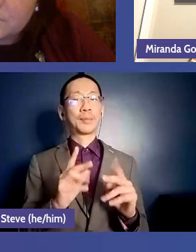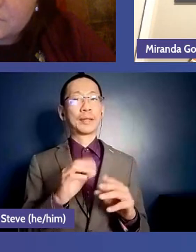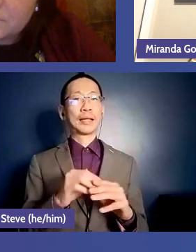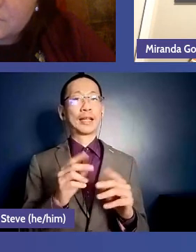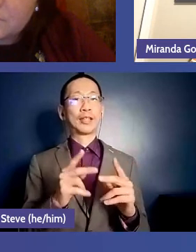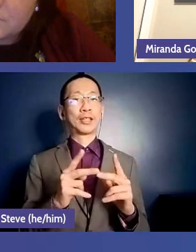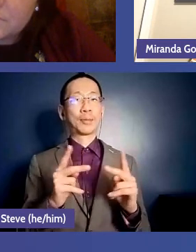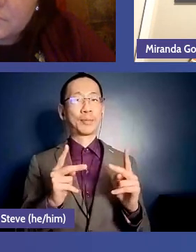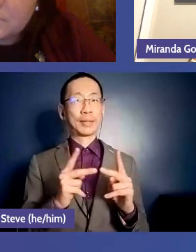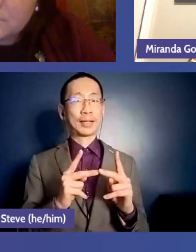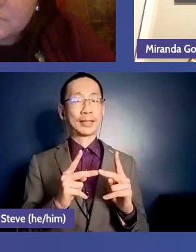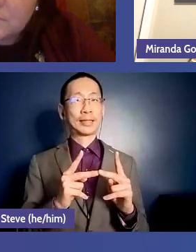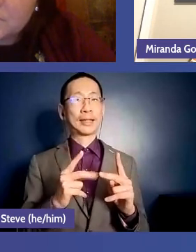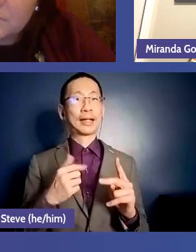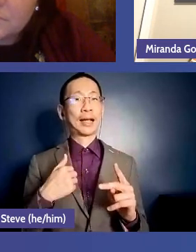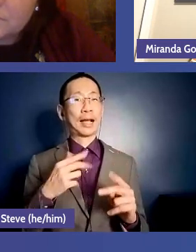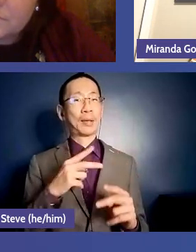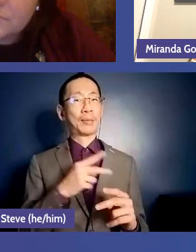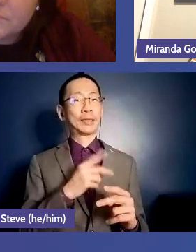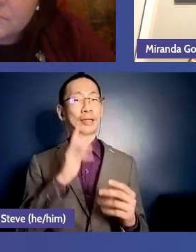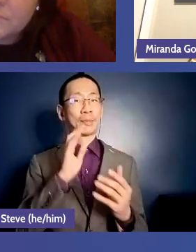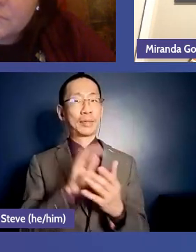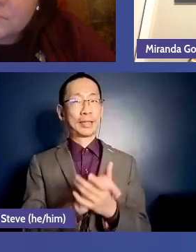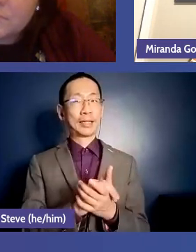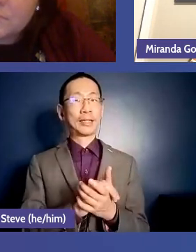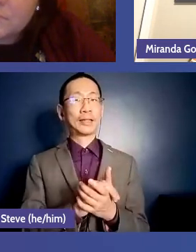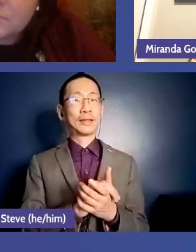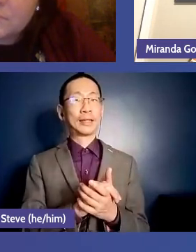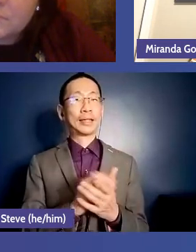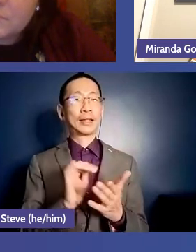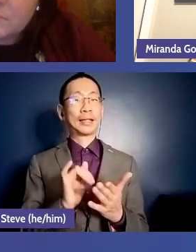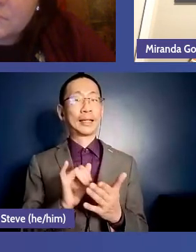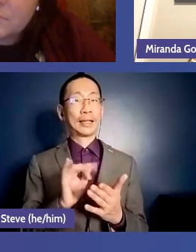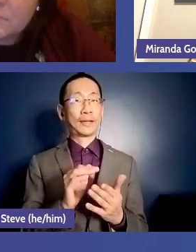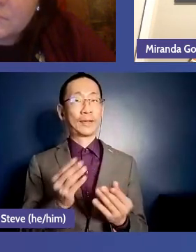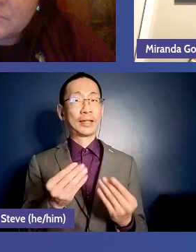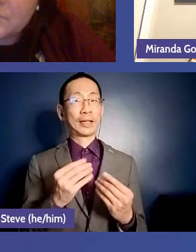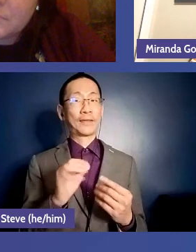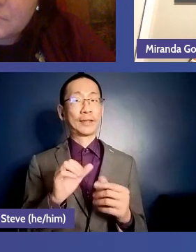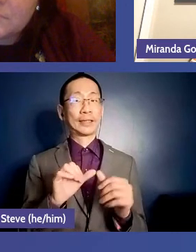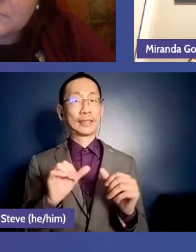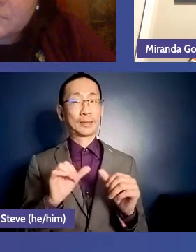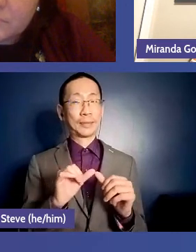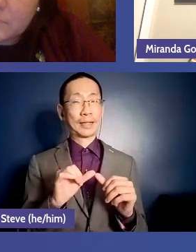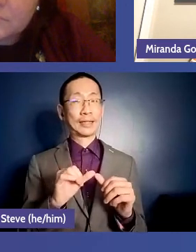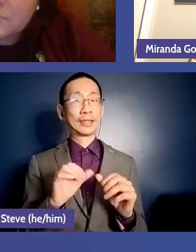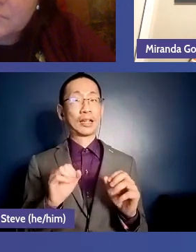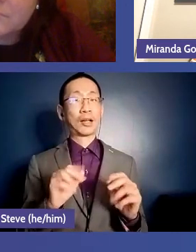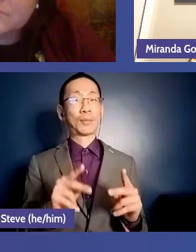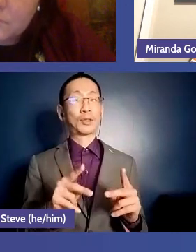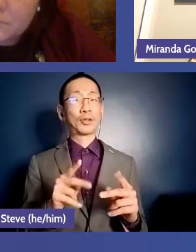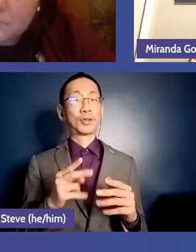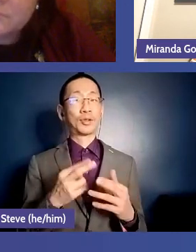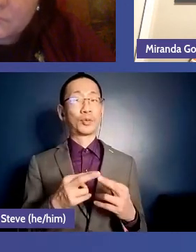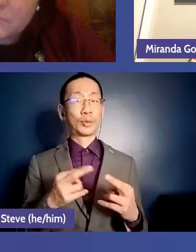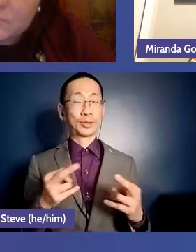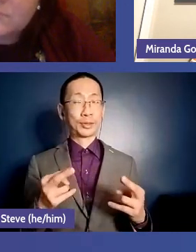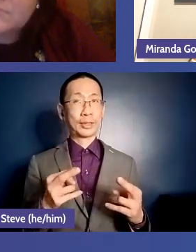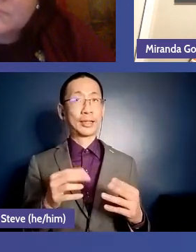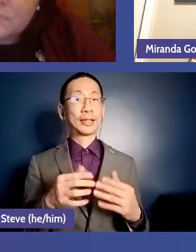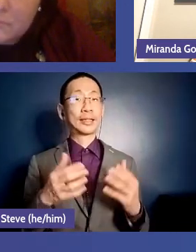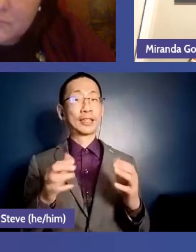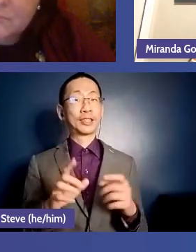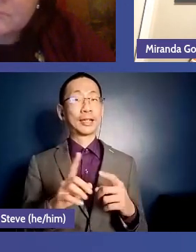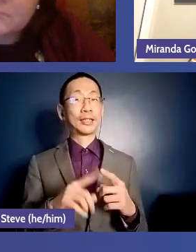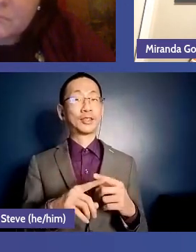place. I personally believe that, like, if given space, opportunity, resources, the chance to